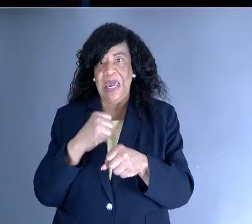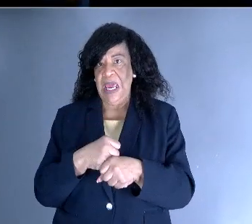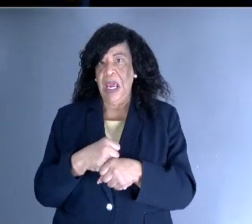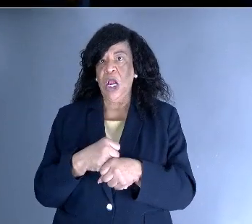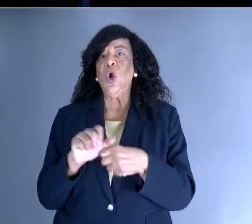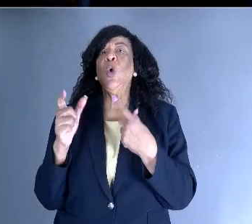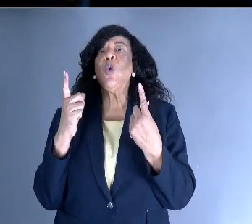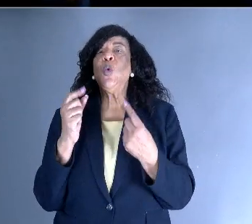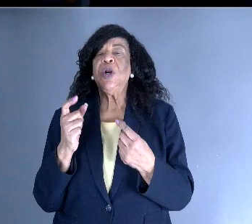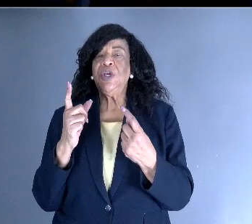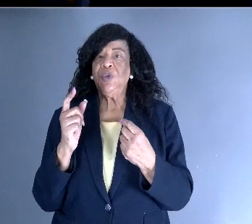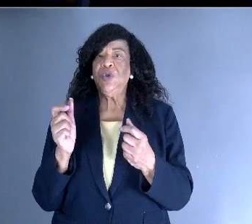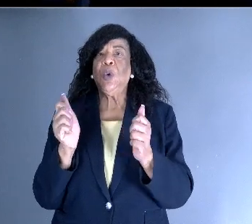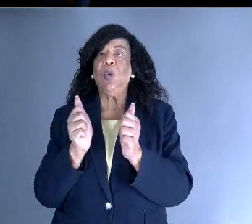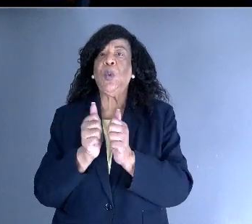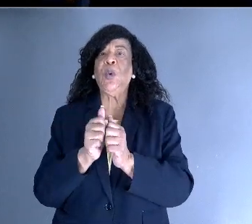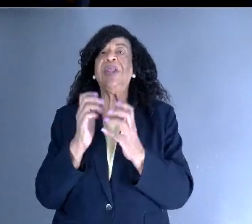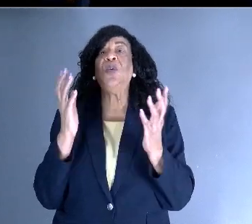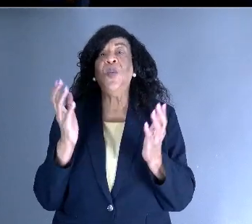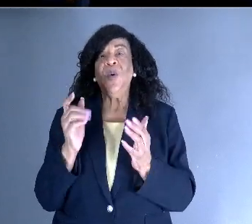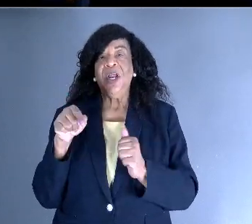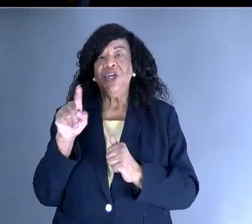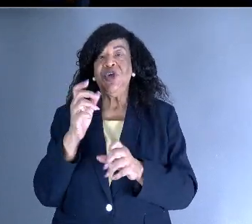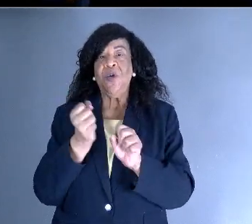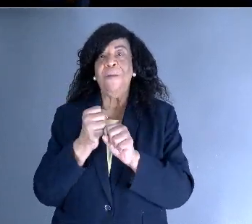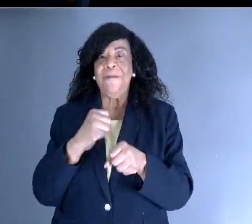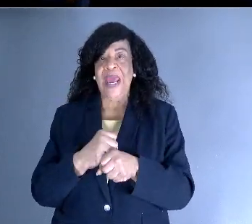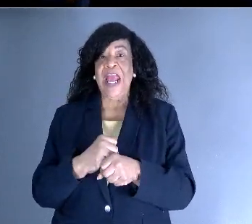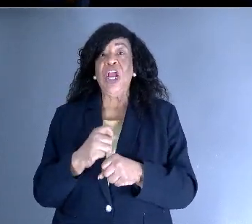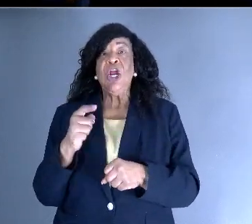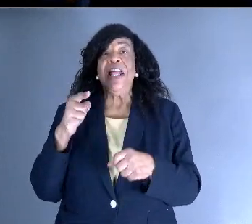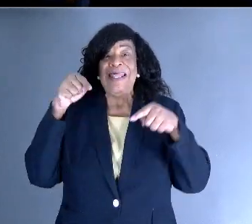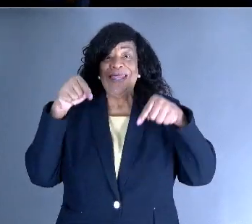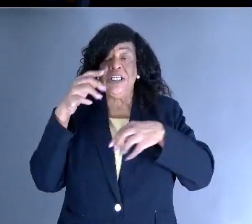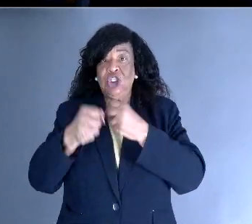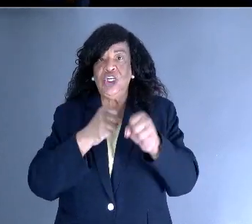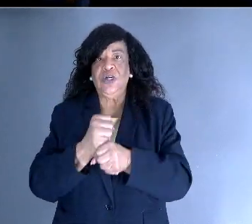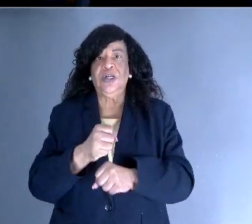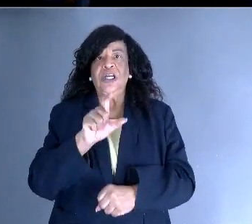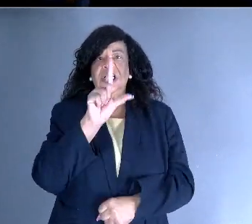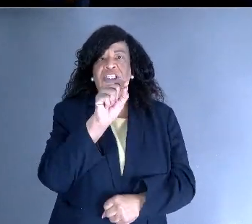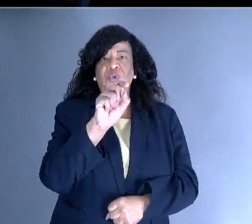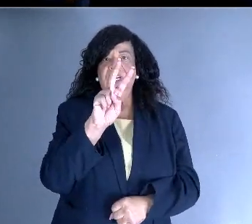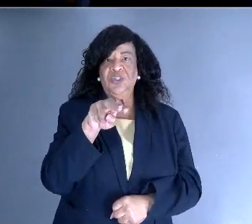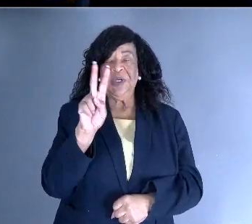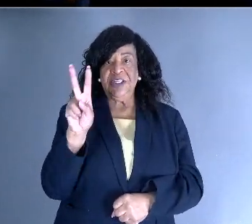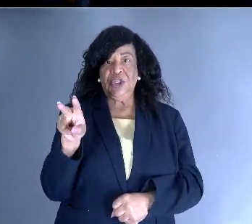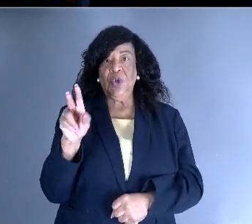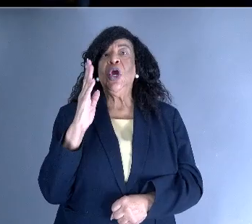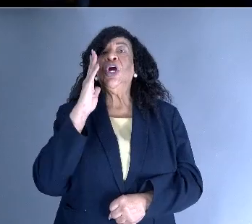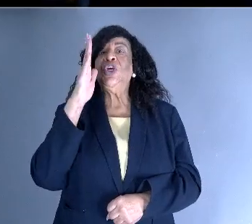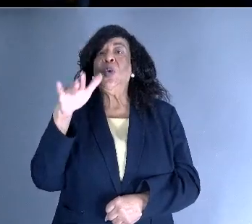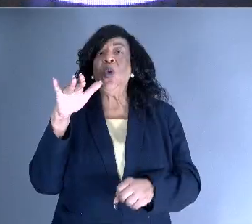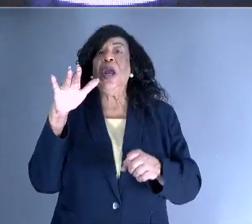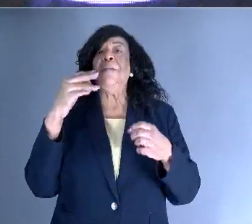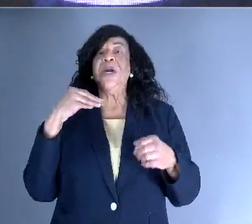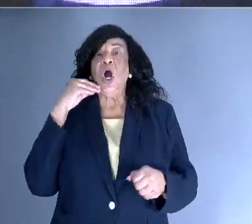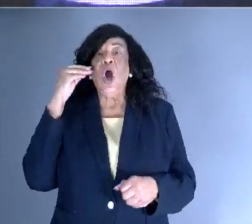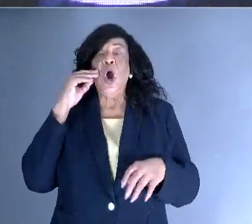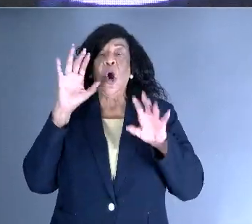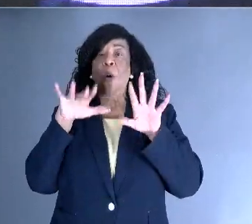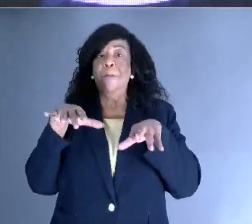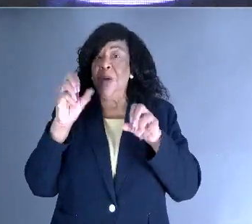will be a homeowner and Jubilee is going to help you it's so heavy on me